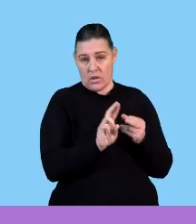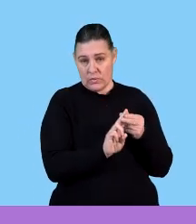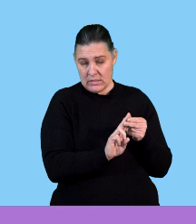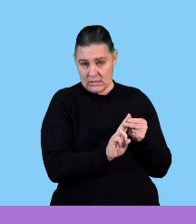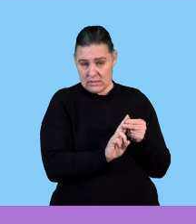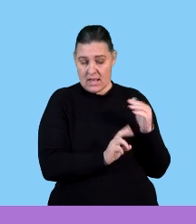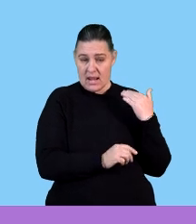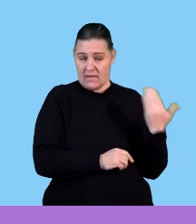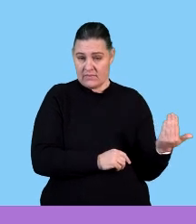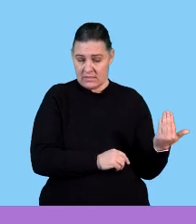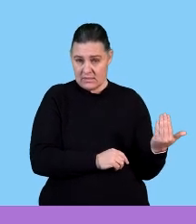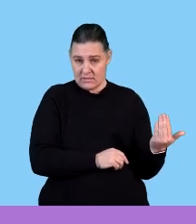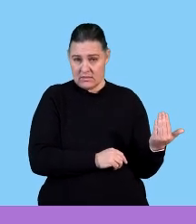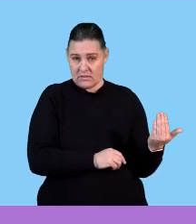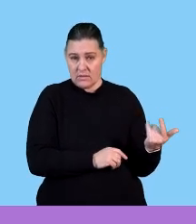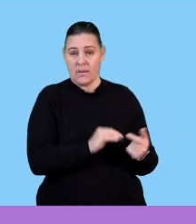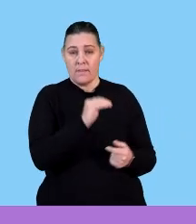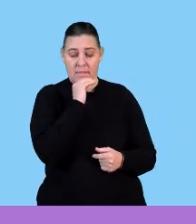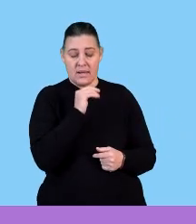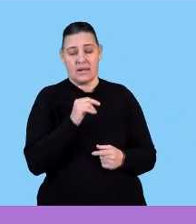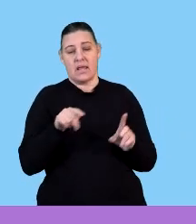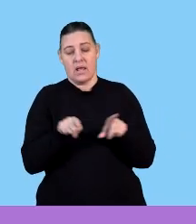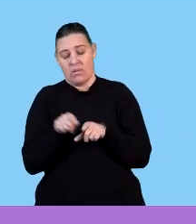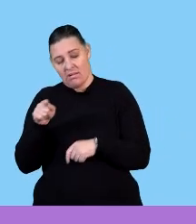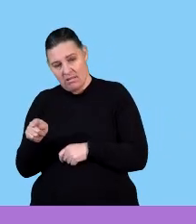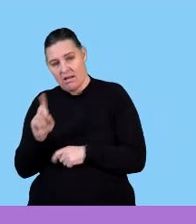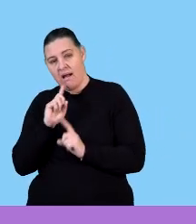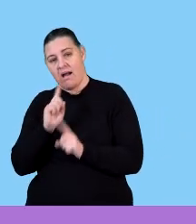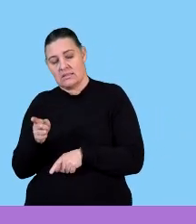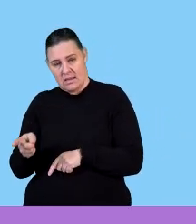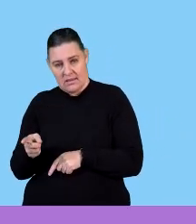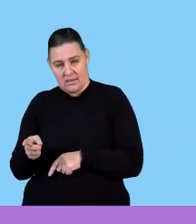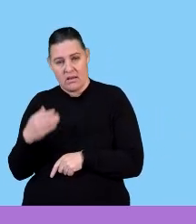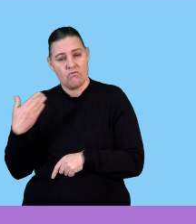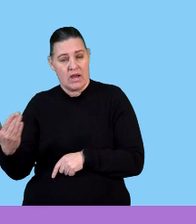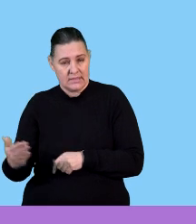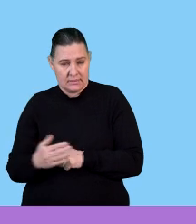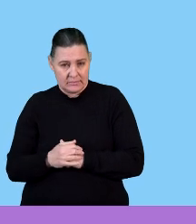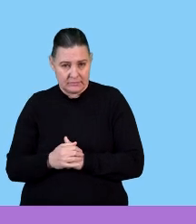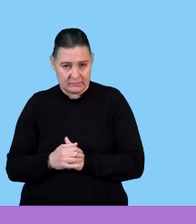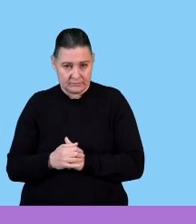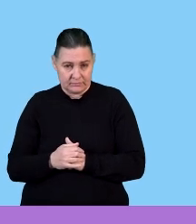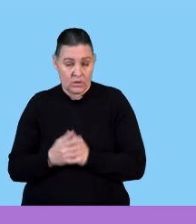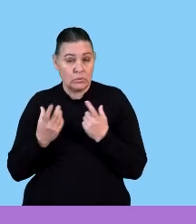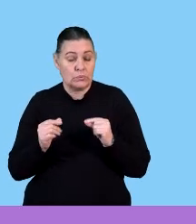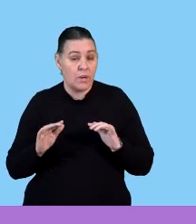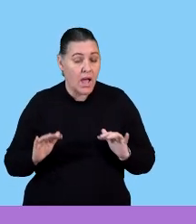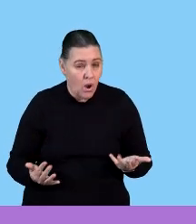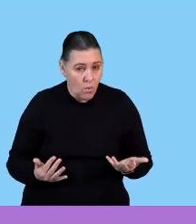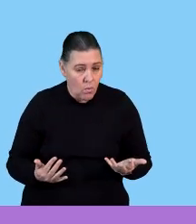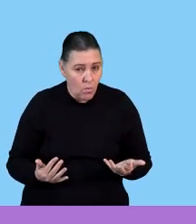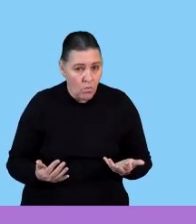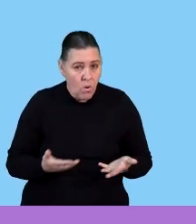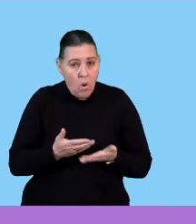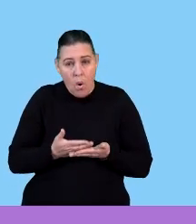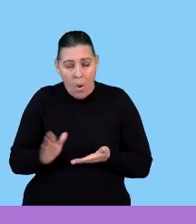unit on the left-hand side, and that must be equal to whatever the answer is on the right-hand side. And to do that,